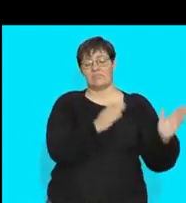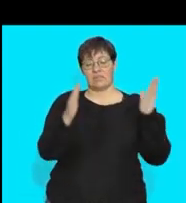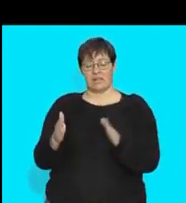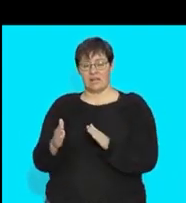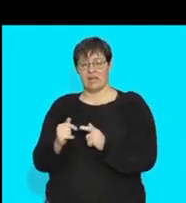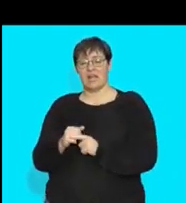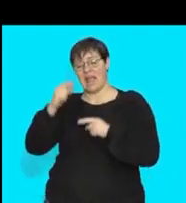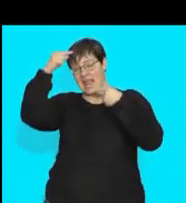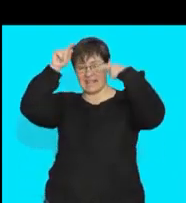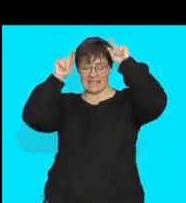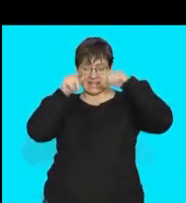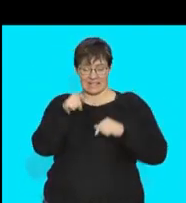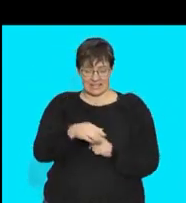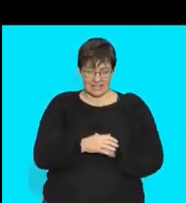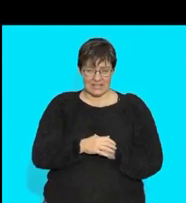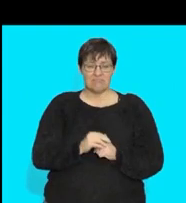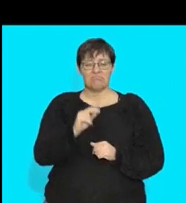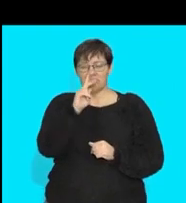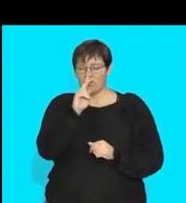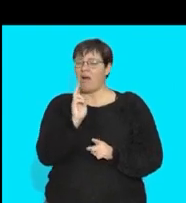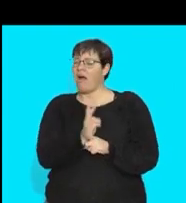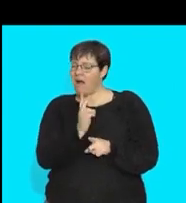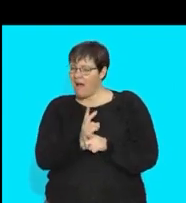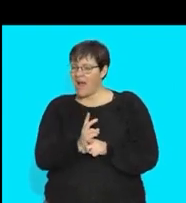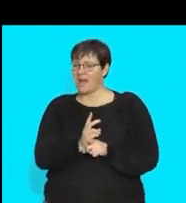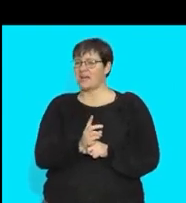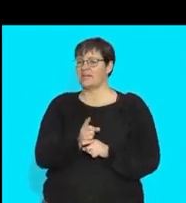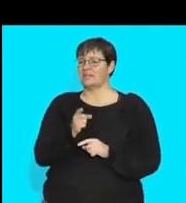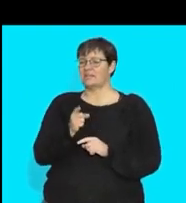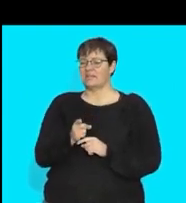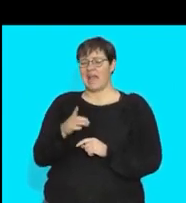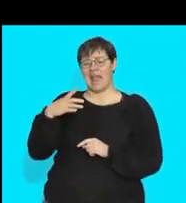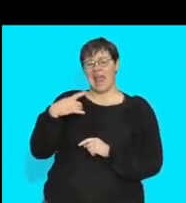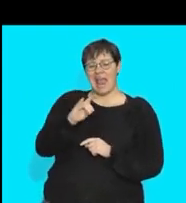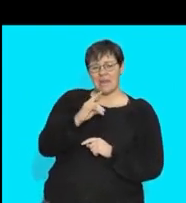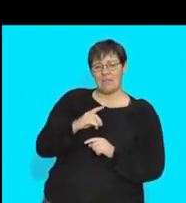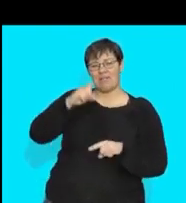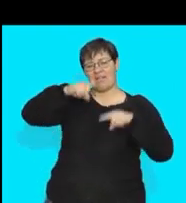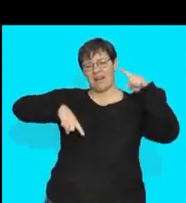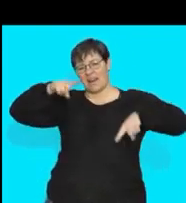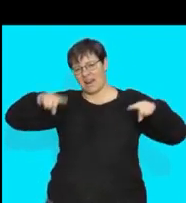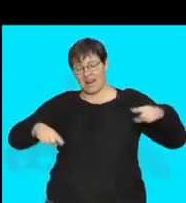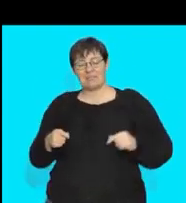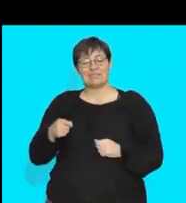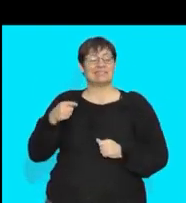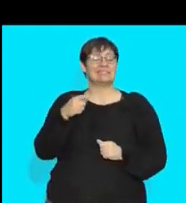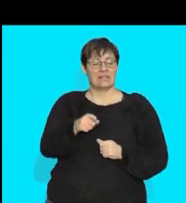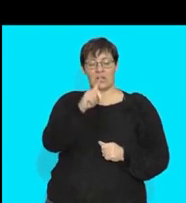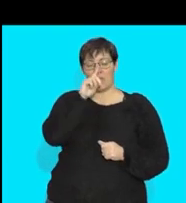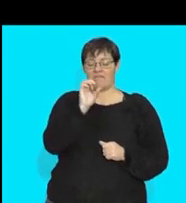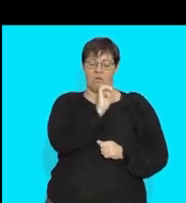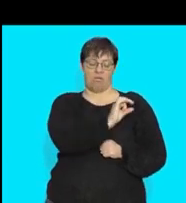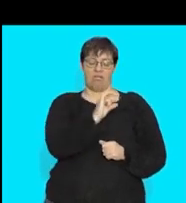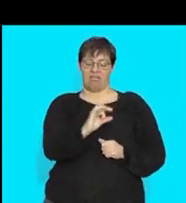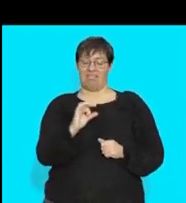looked at insects again when we looked at the whole concept of animal biodiversity, but here we